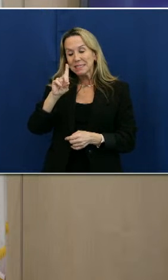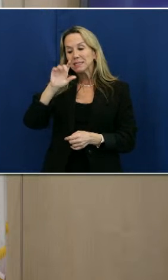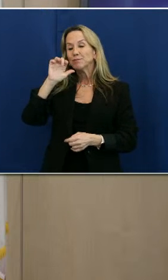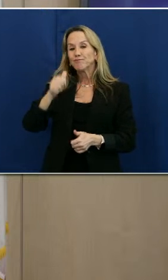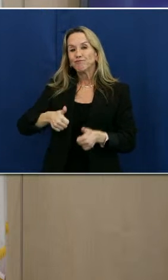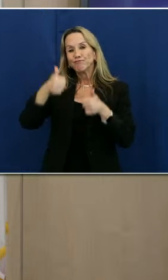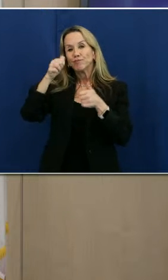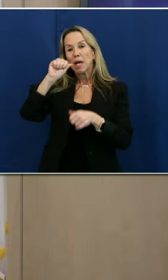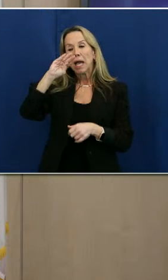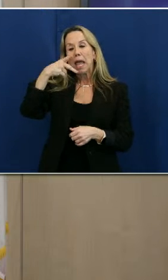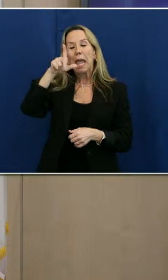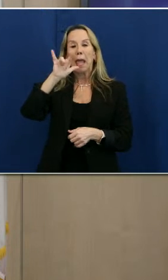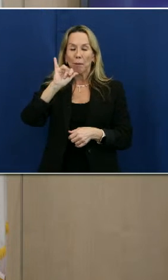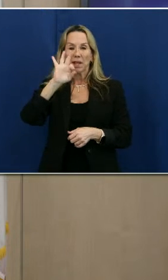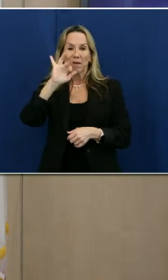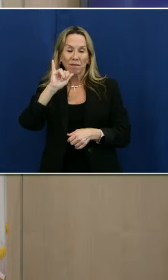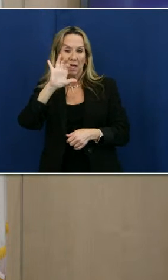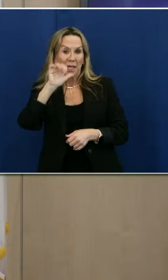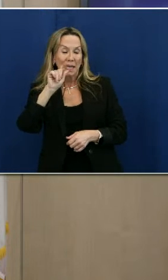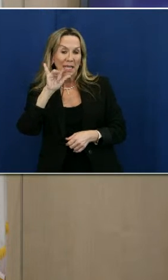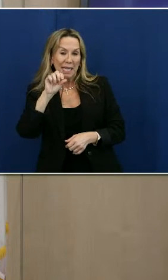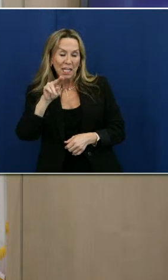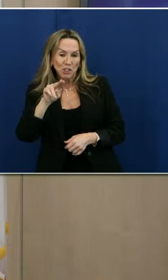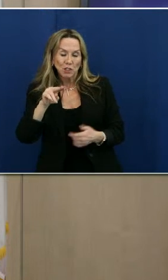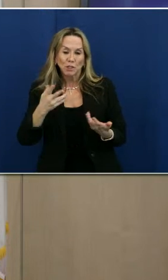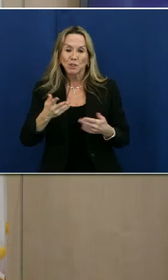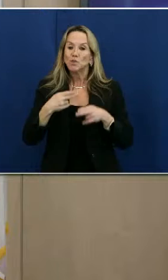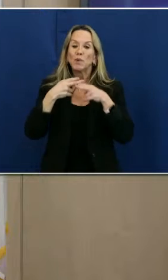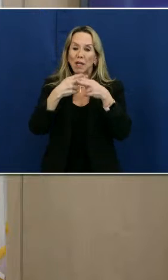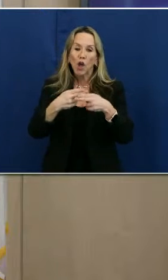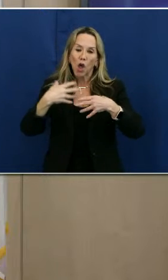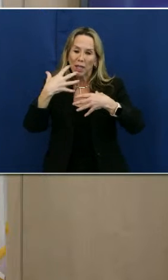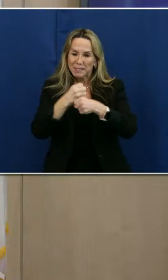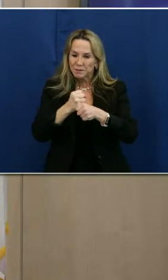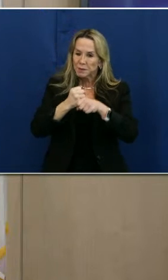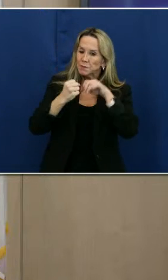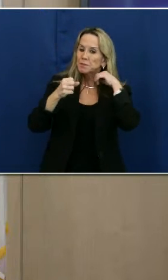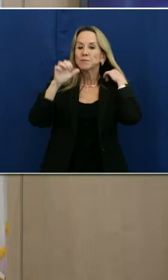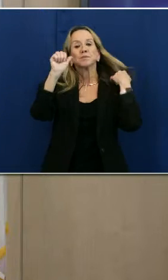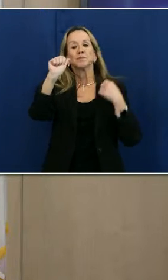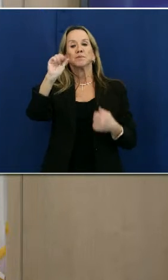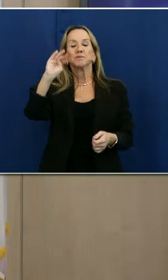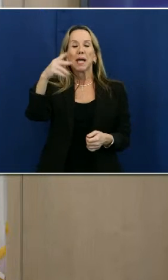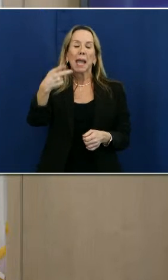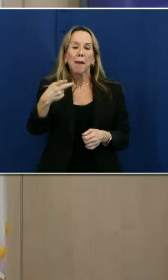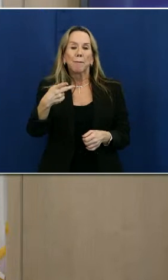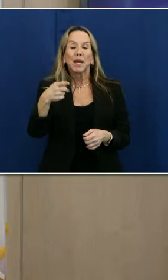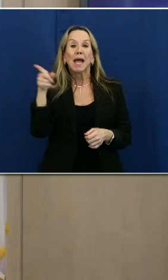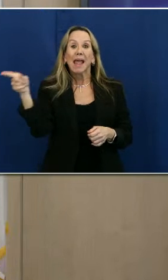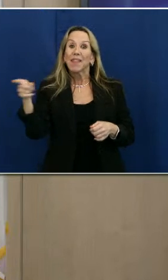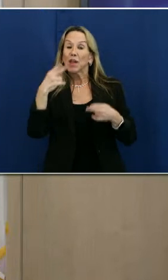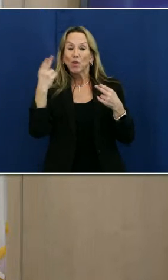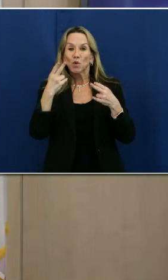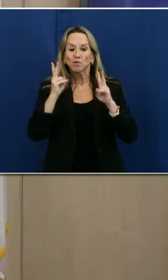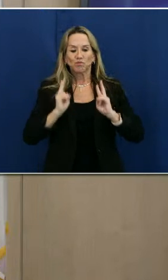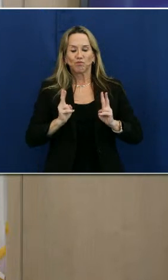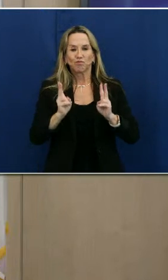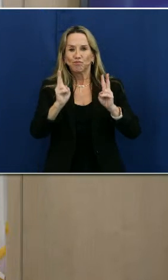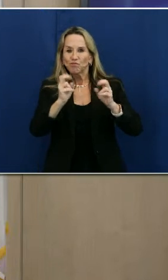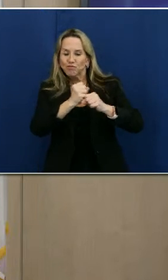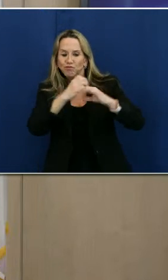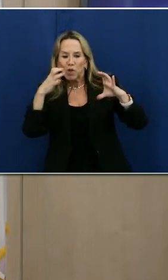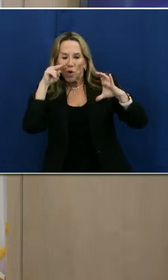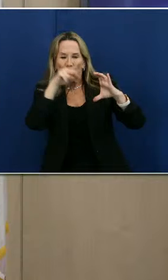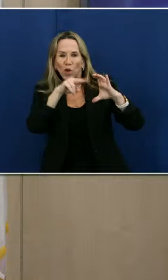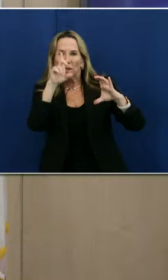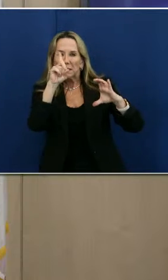amplification tests, NAT tests we call them for short, those tests use technology to amplify the